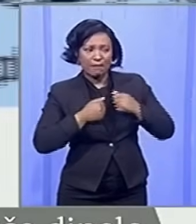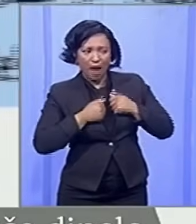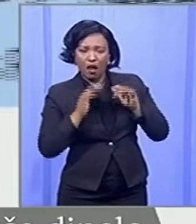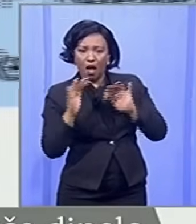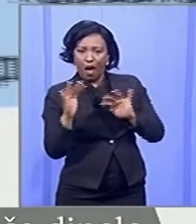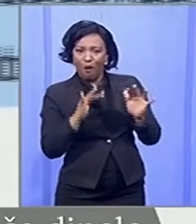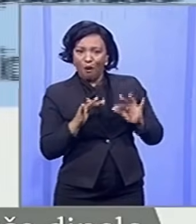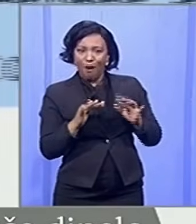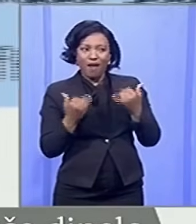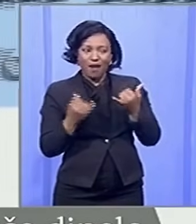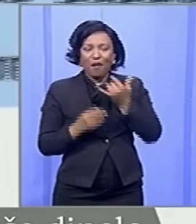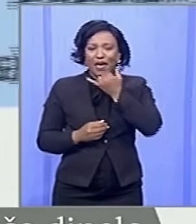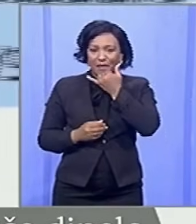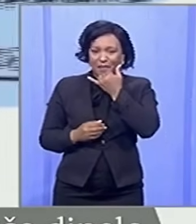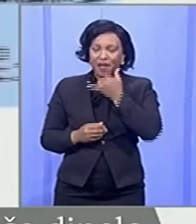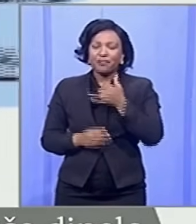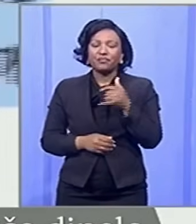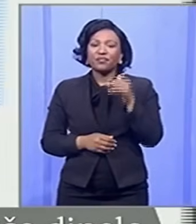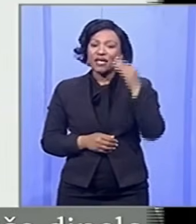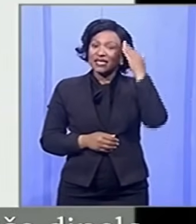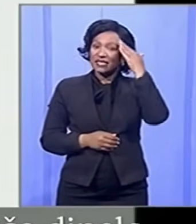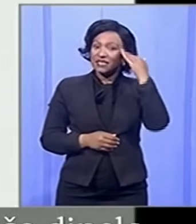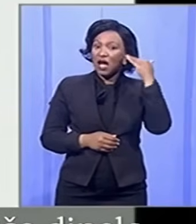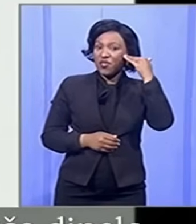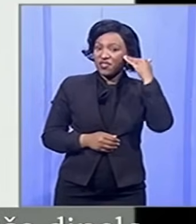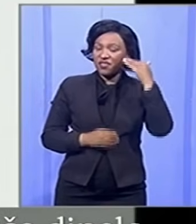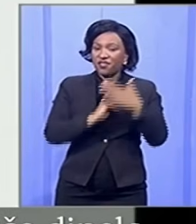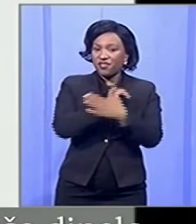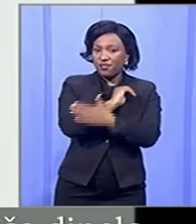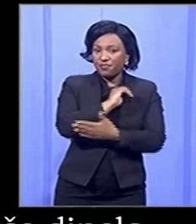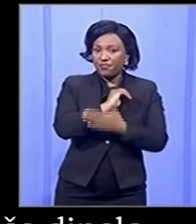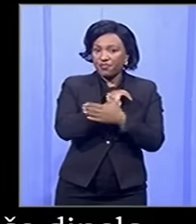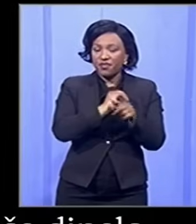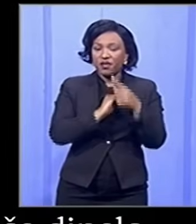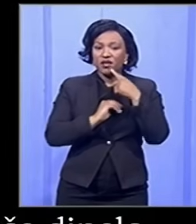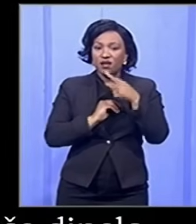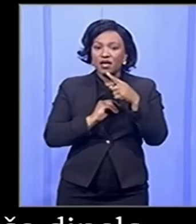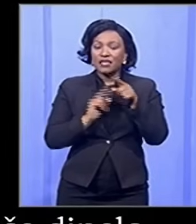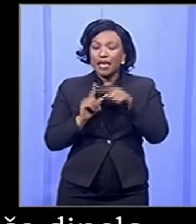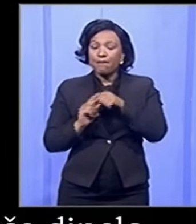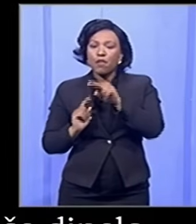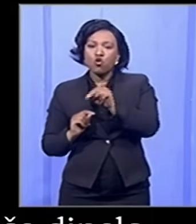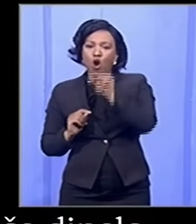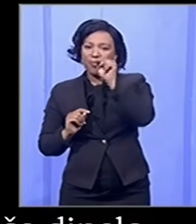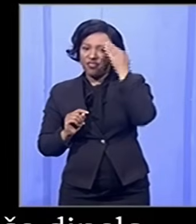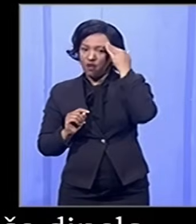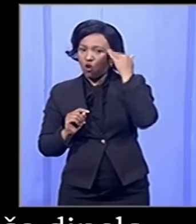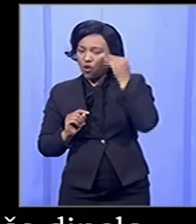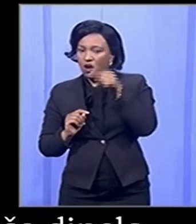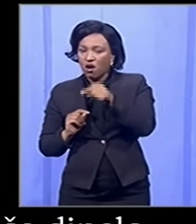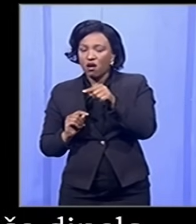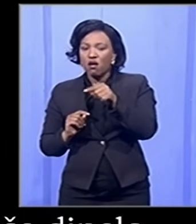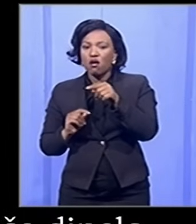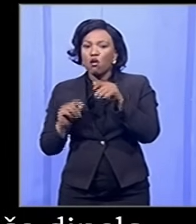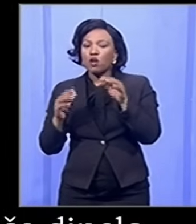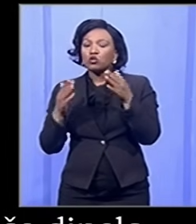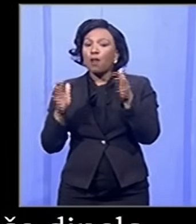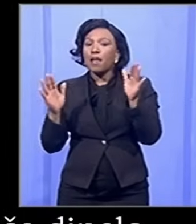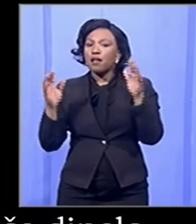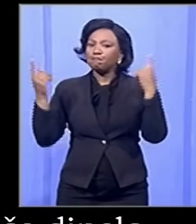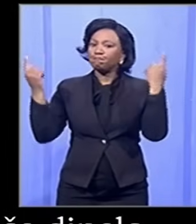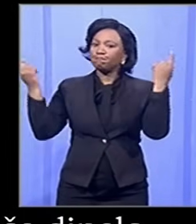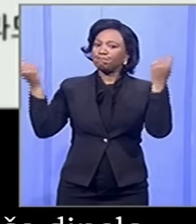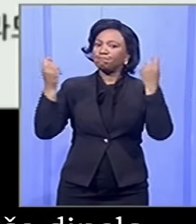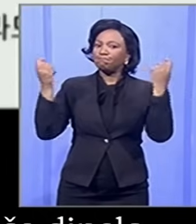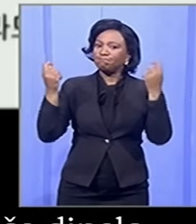South Korea e ngongoregile morago ga gore ba tsebišwe bjalo ka North Korea moletlong wa go bula dipapadi